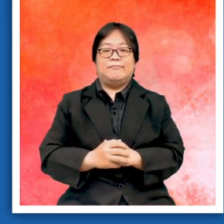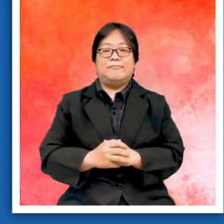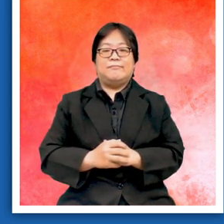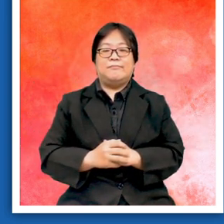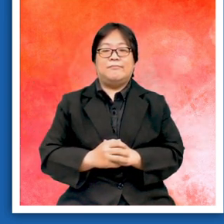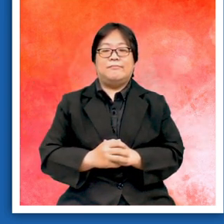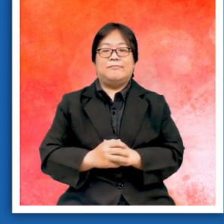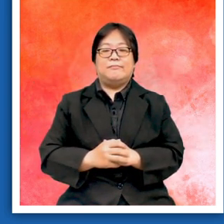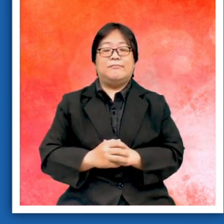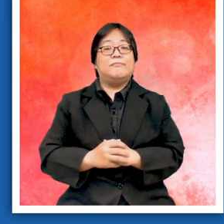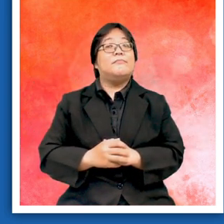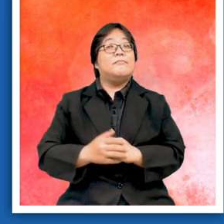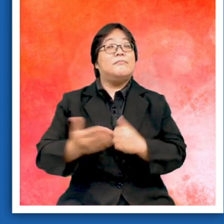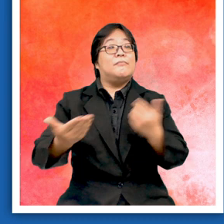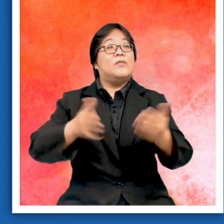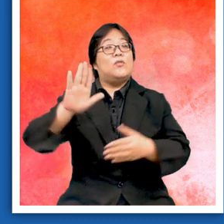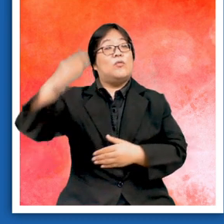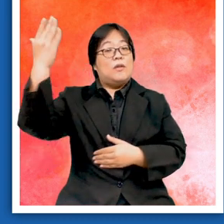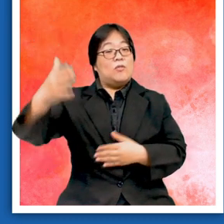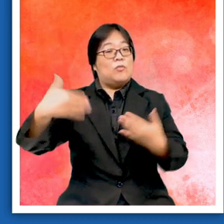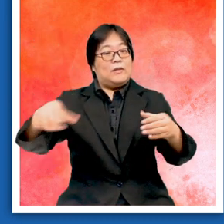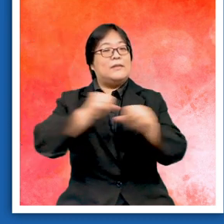have been mentioned by your lecturer.